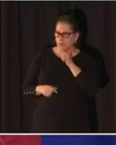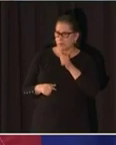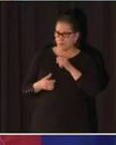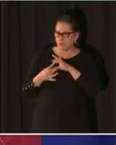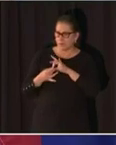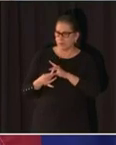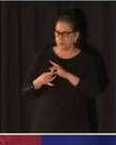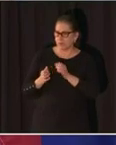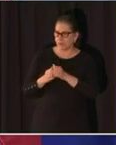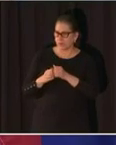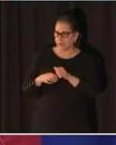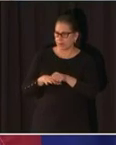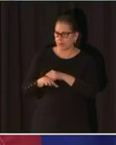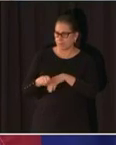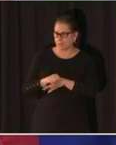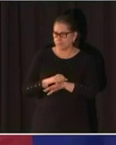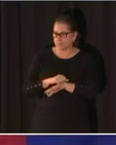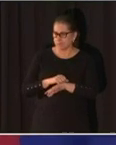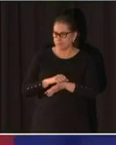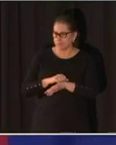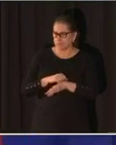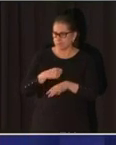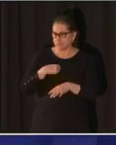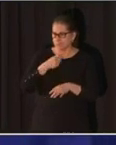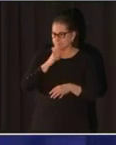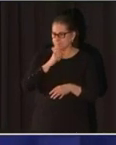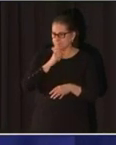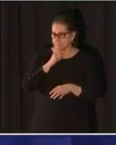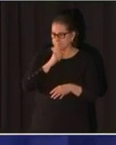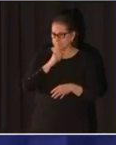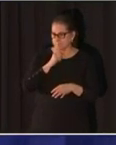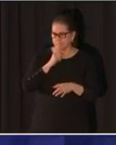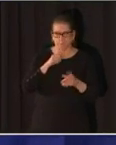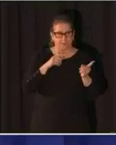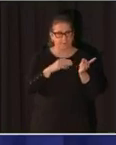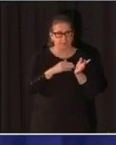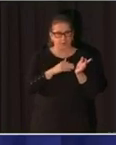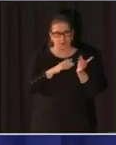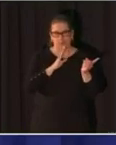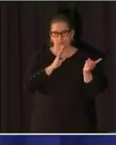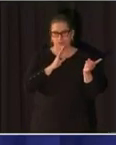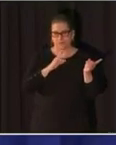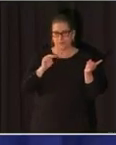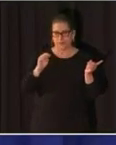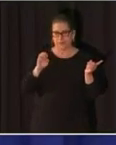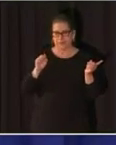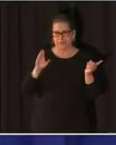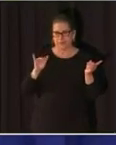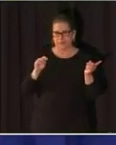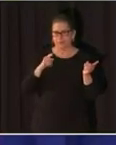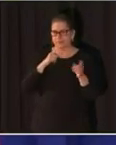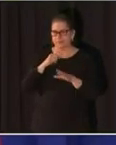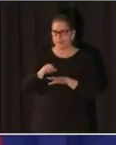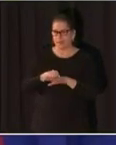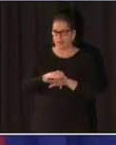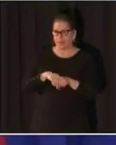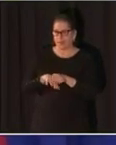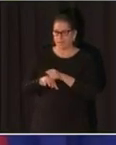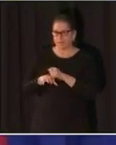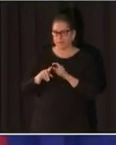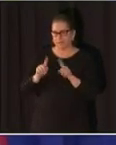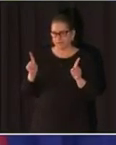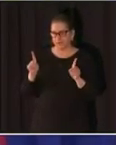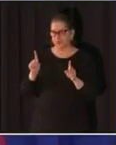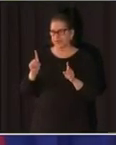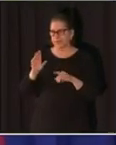We don't have Correct. gloves. Correct. So gloves are a different type of personal protective equipment, and we want to